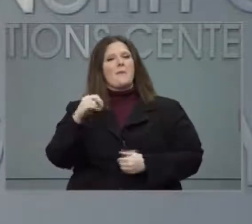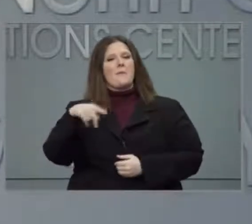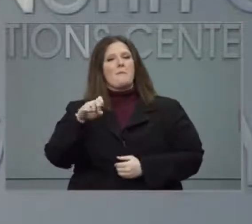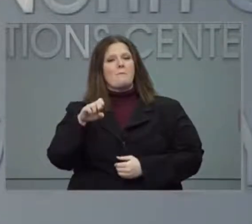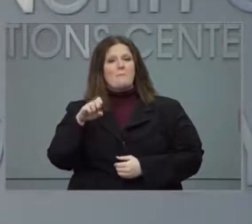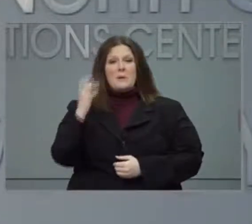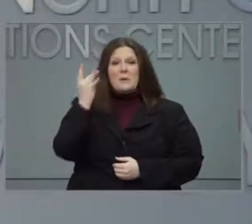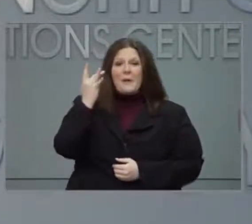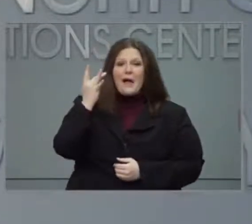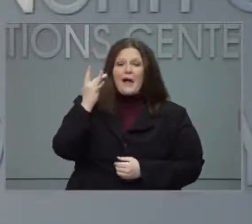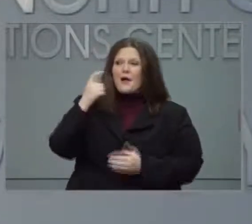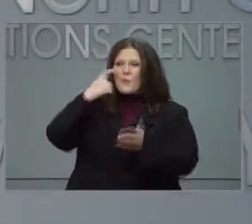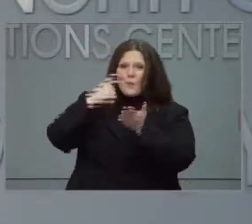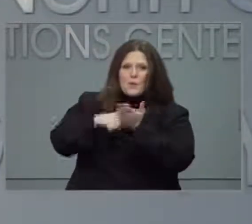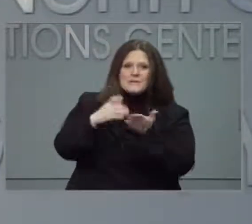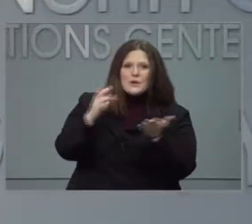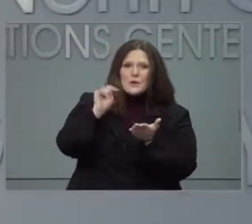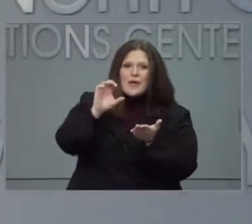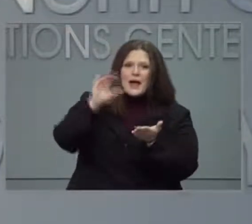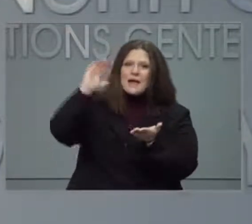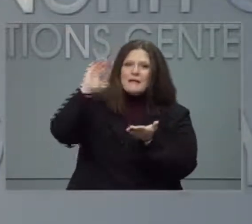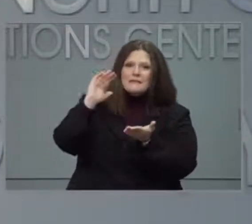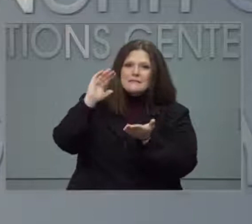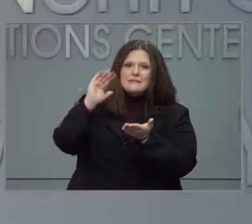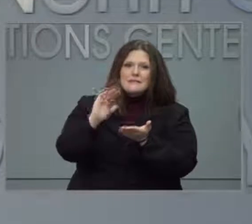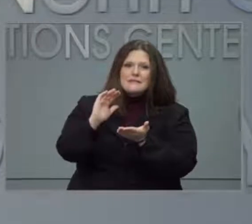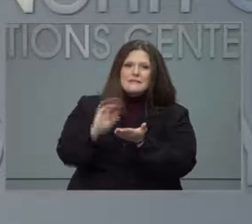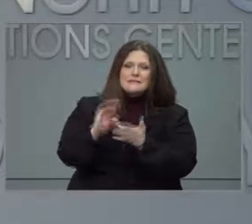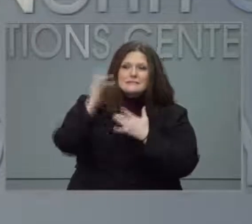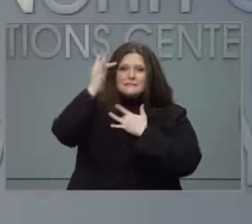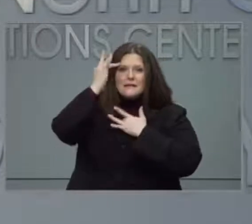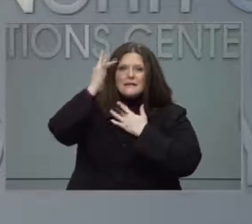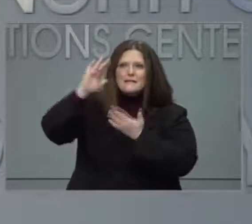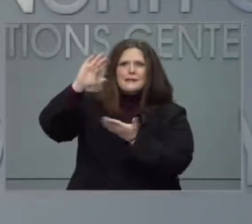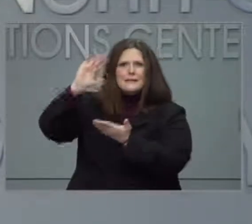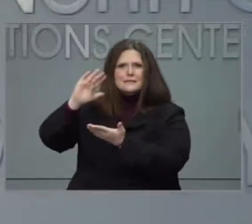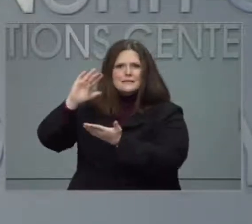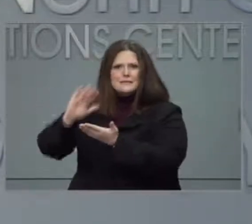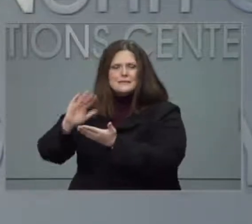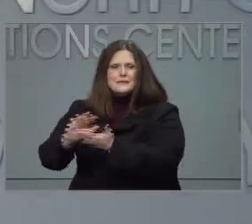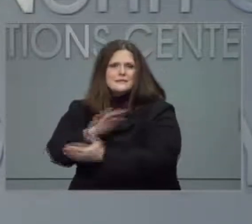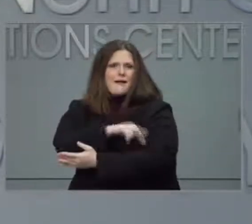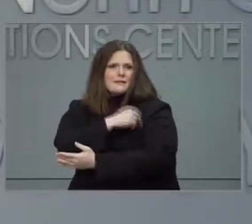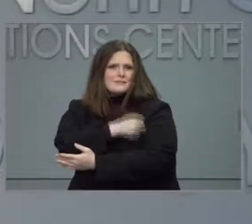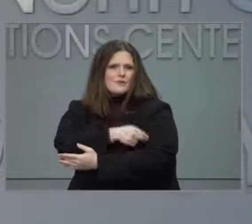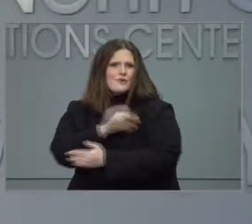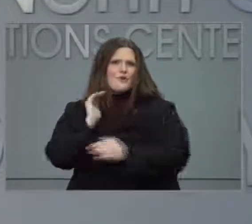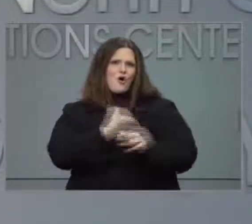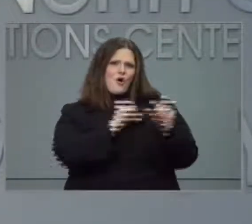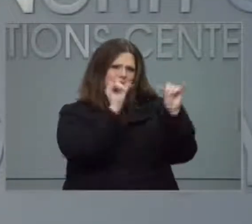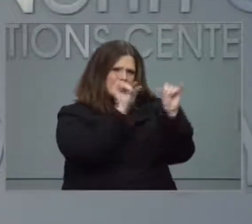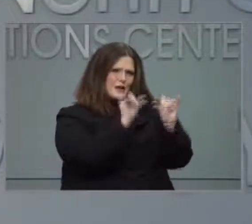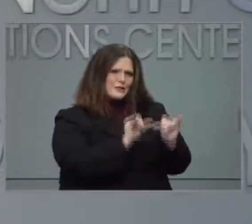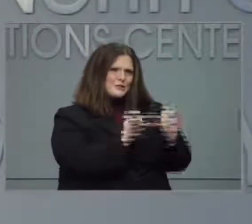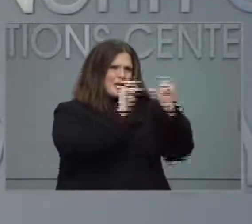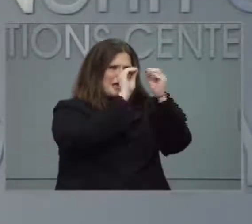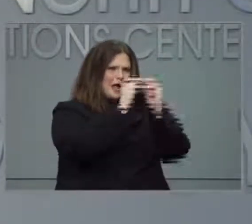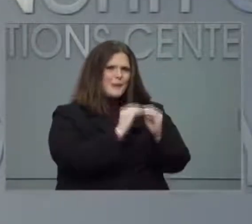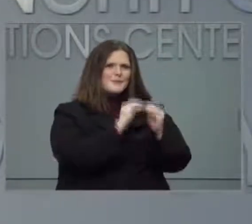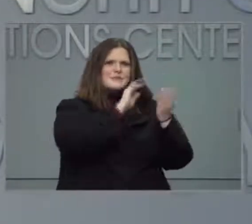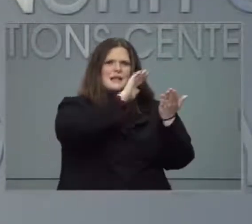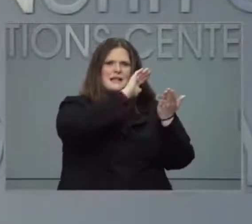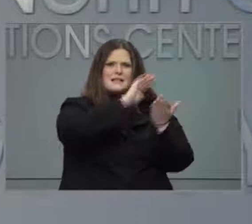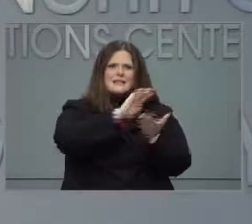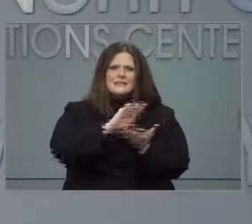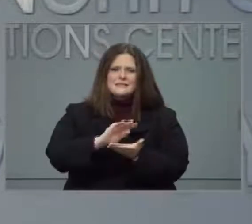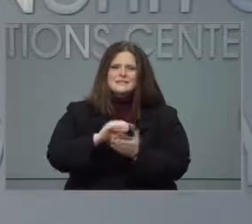are needing a hospital. All the metrics that we measure continue to stabilize. More people are receiving